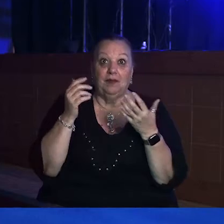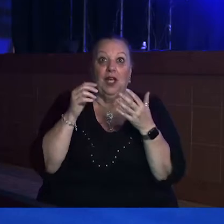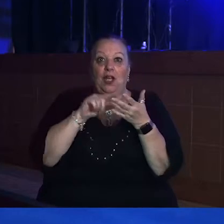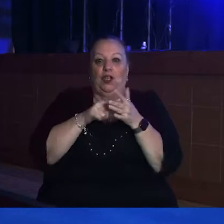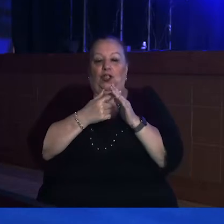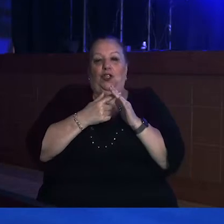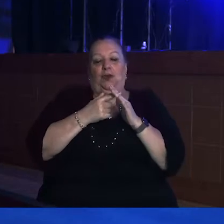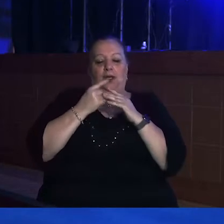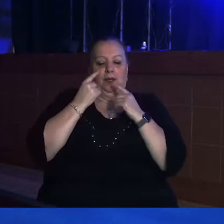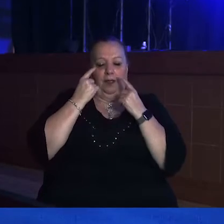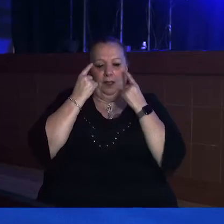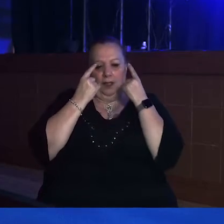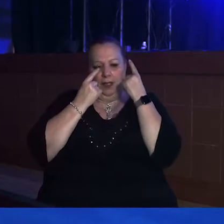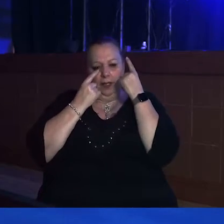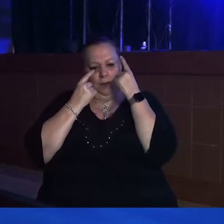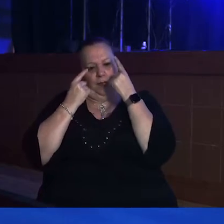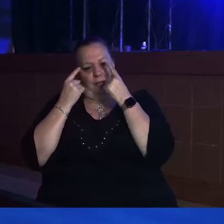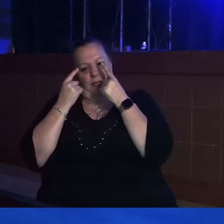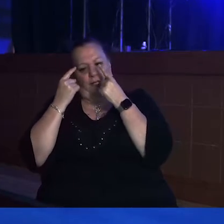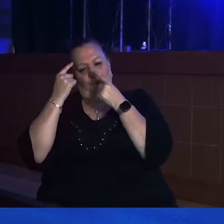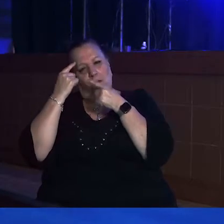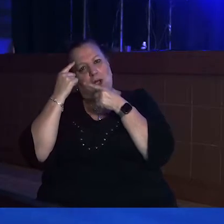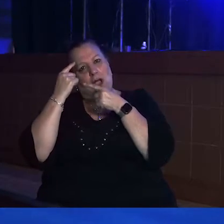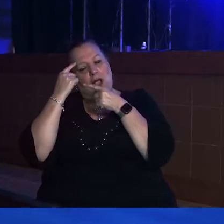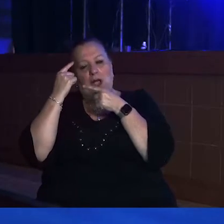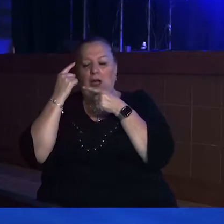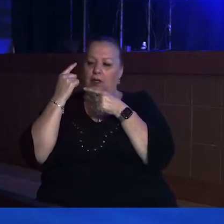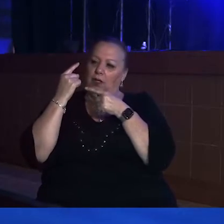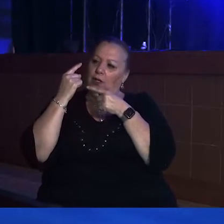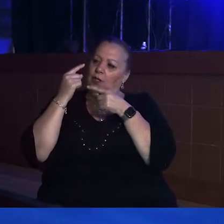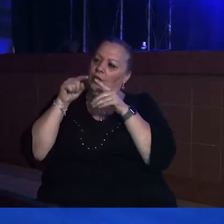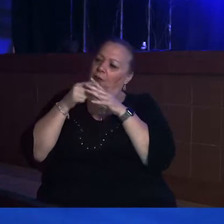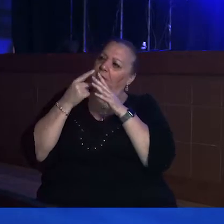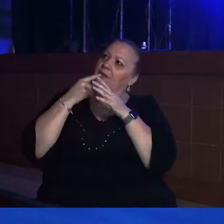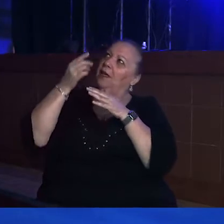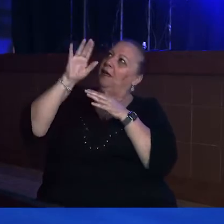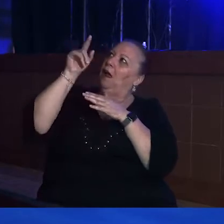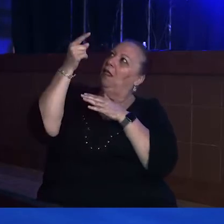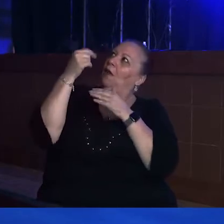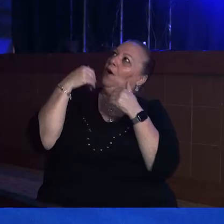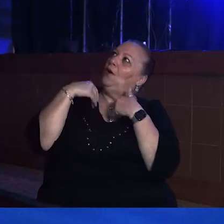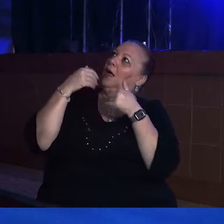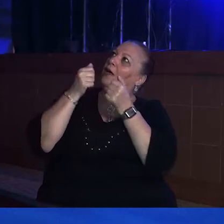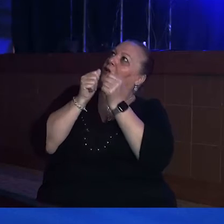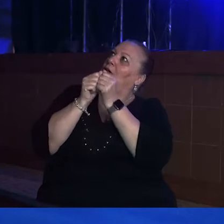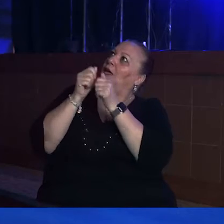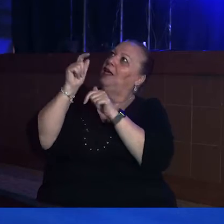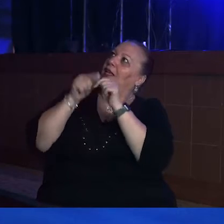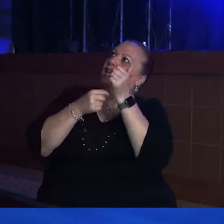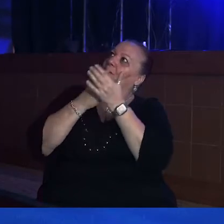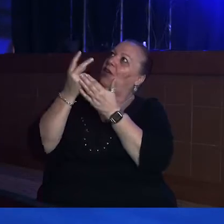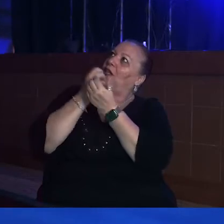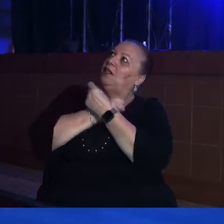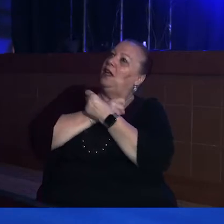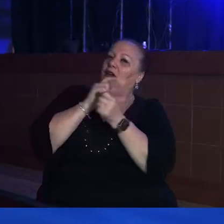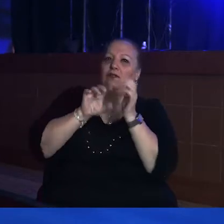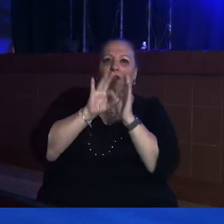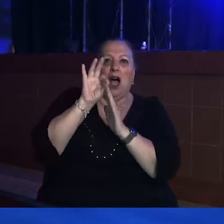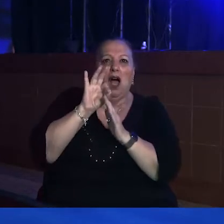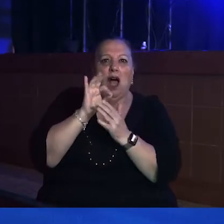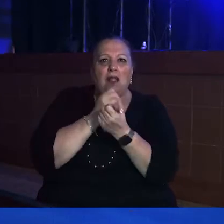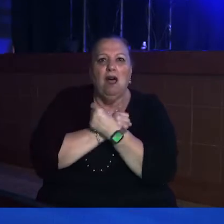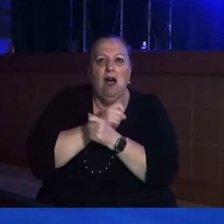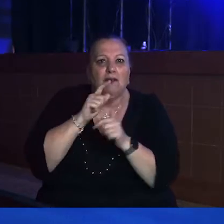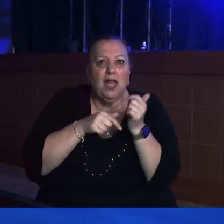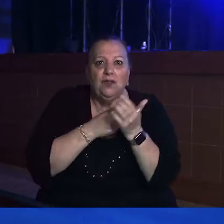concept over and over in your mind. You begin to say, God alone has unfailing love. Where can I find unfailing love? Only with God. And he loves me.